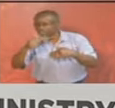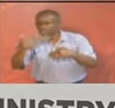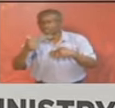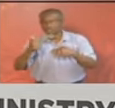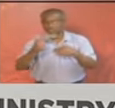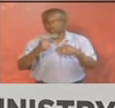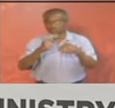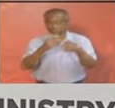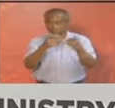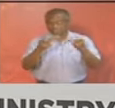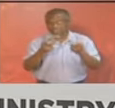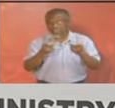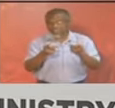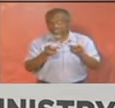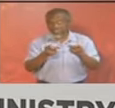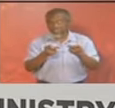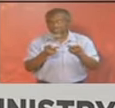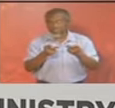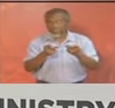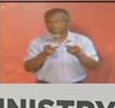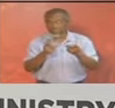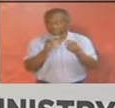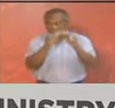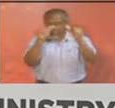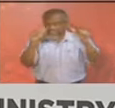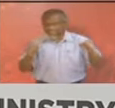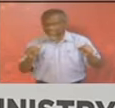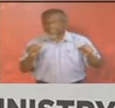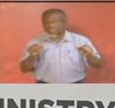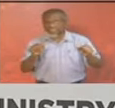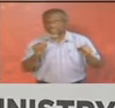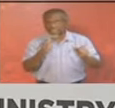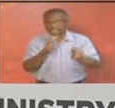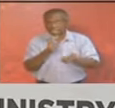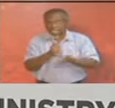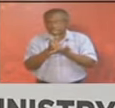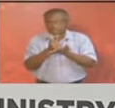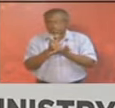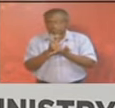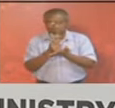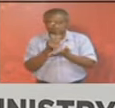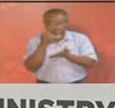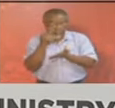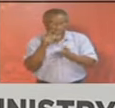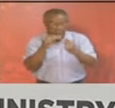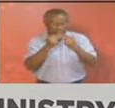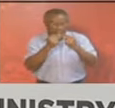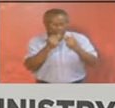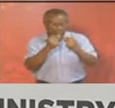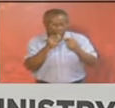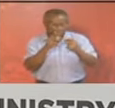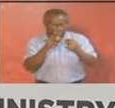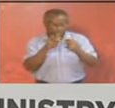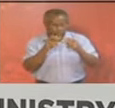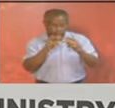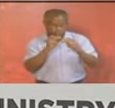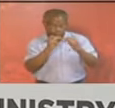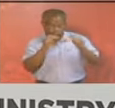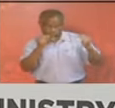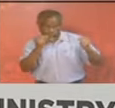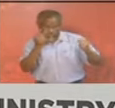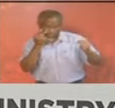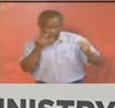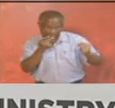in January 2021, there was a newspaper article that highlighted that the Sandy Grande Division had issued